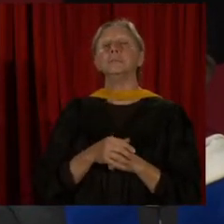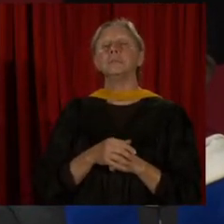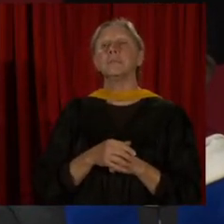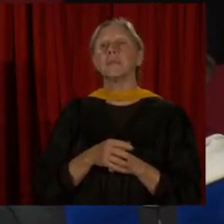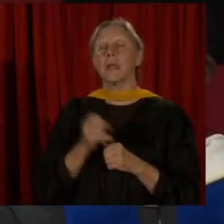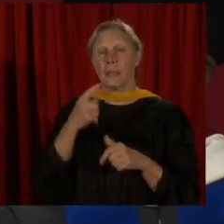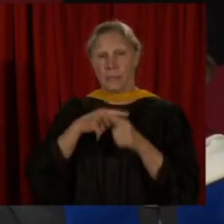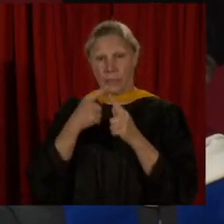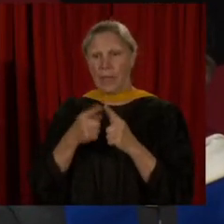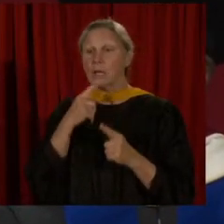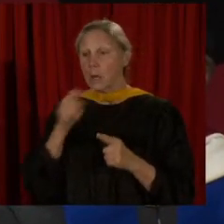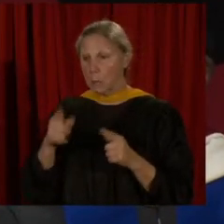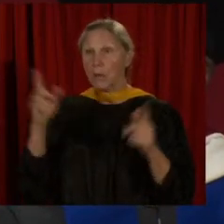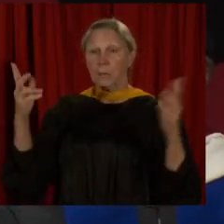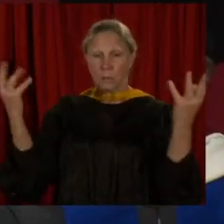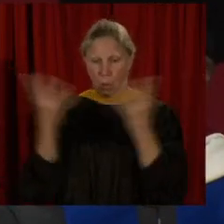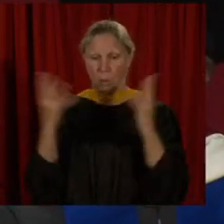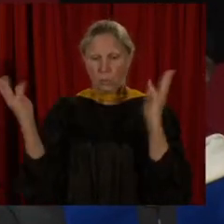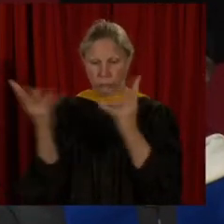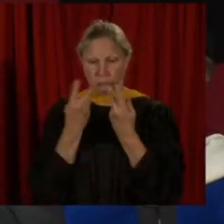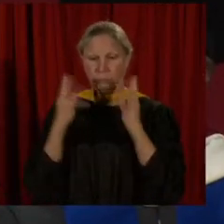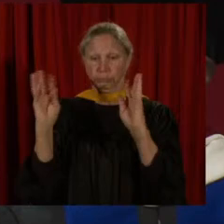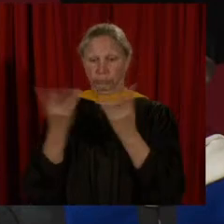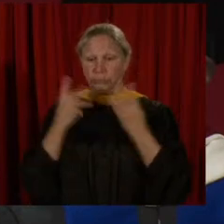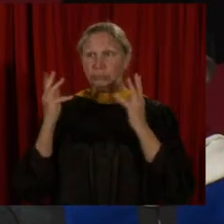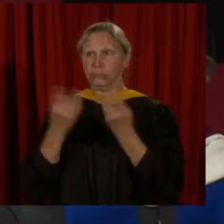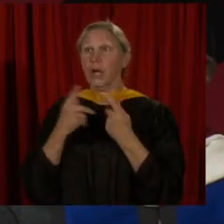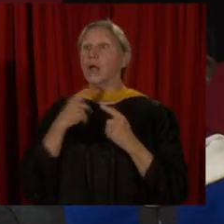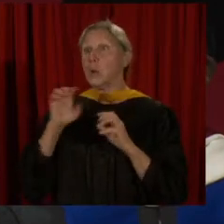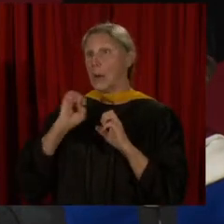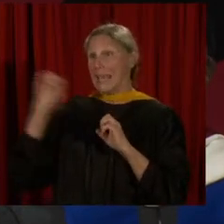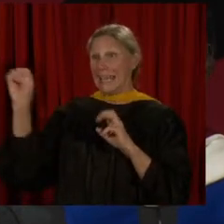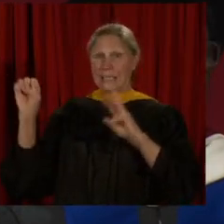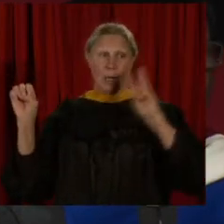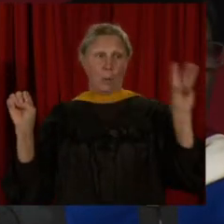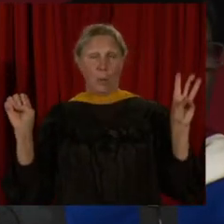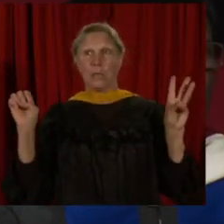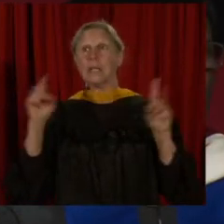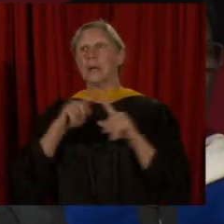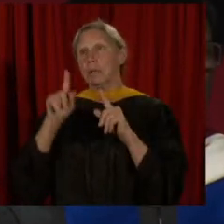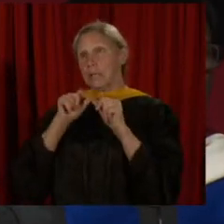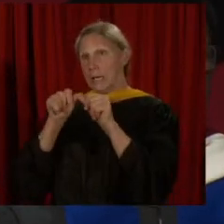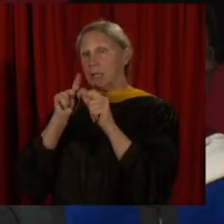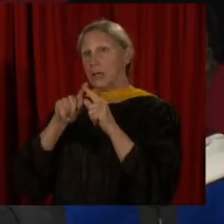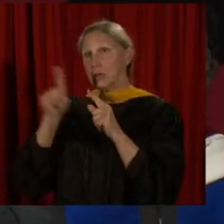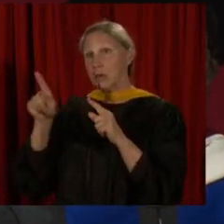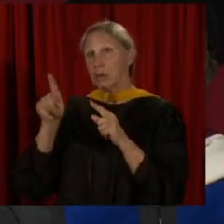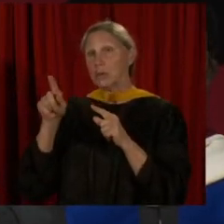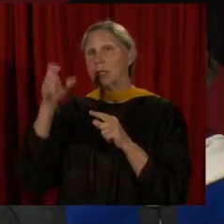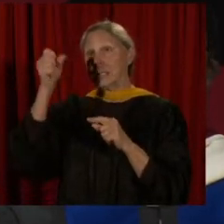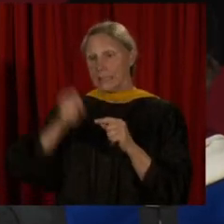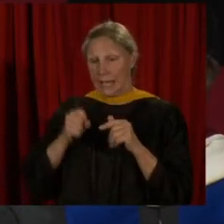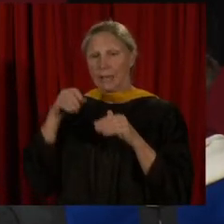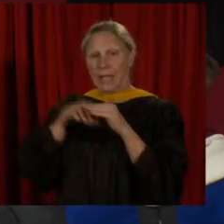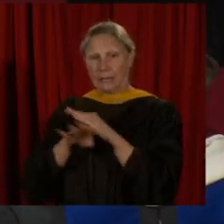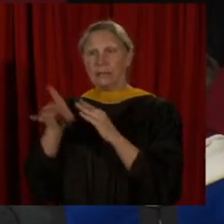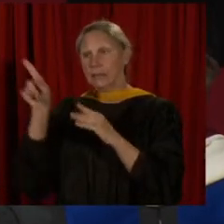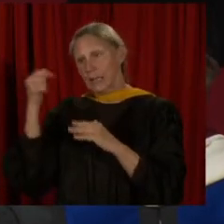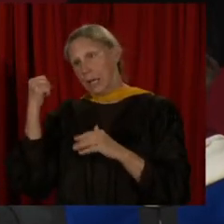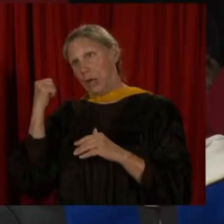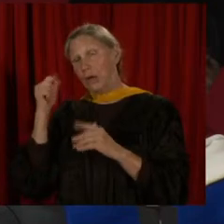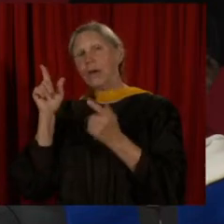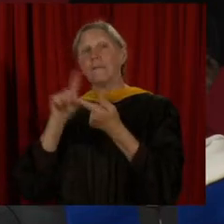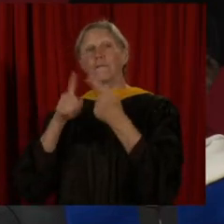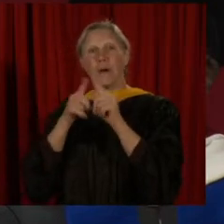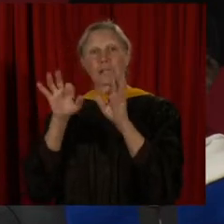will then dismiss all of you as a group through the East Tunnel, where you will continue towards the South Entrance to meet up with your friends